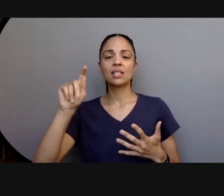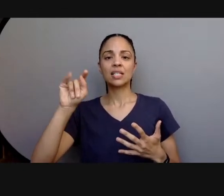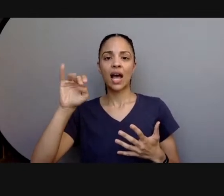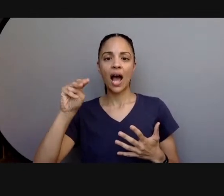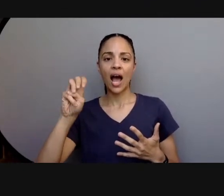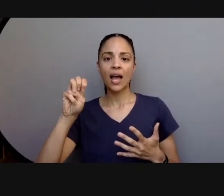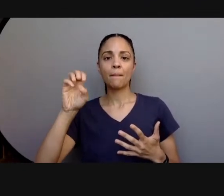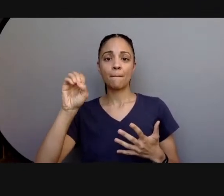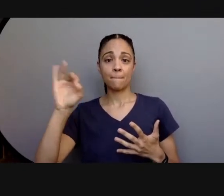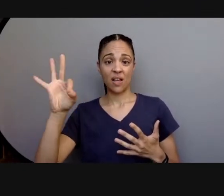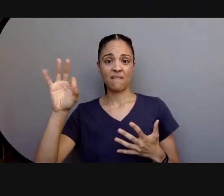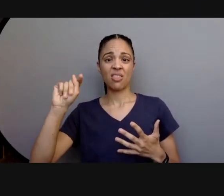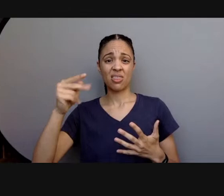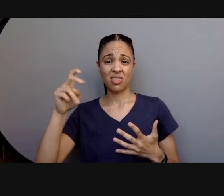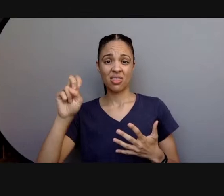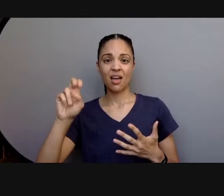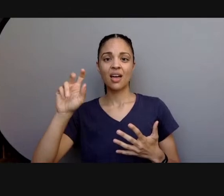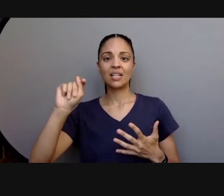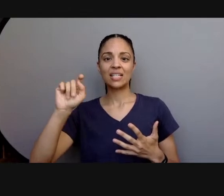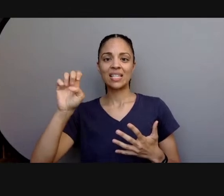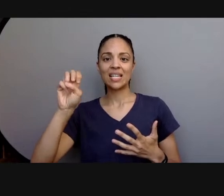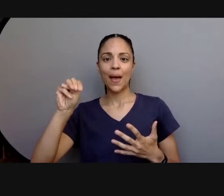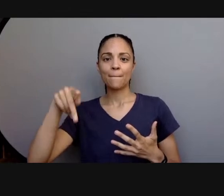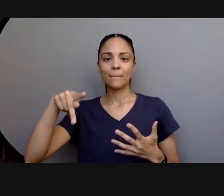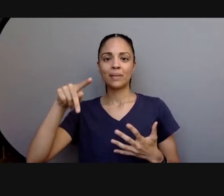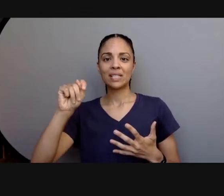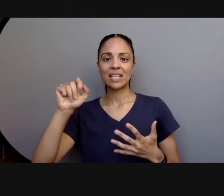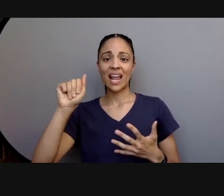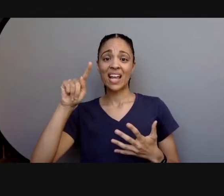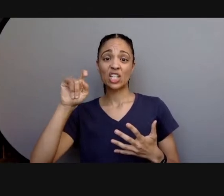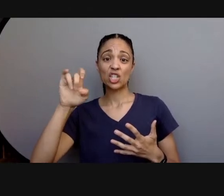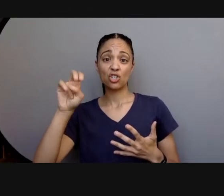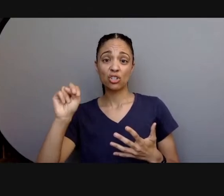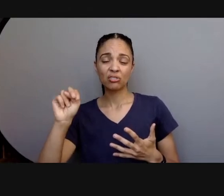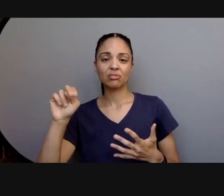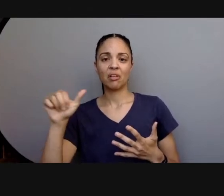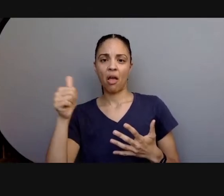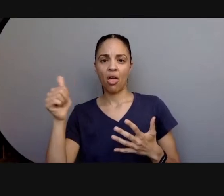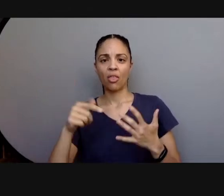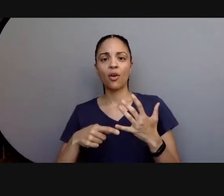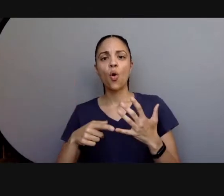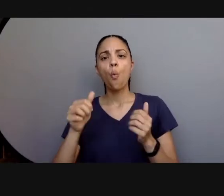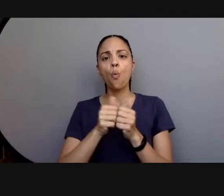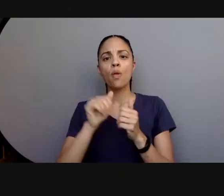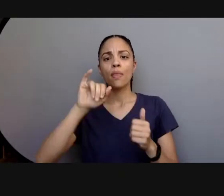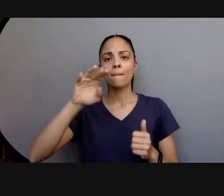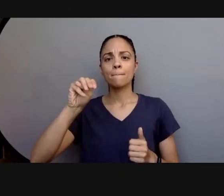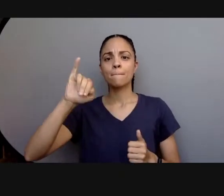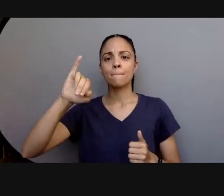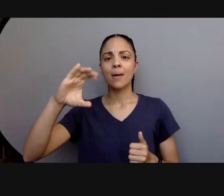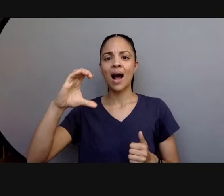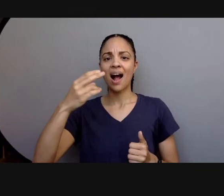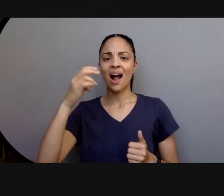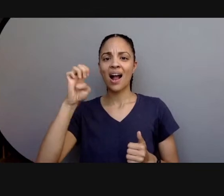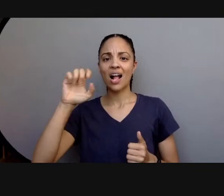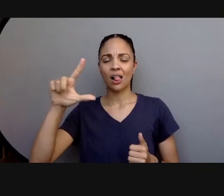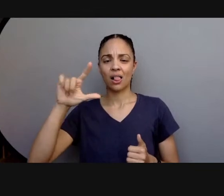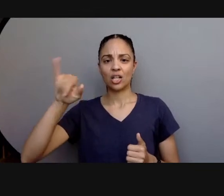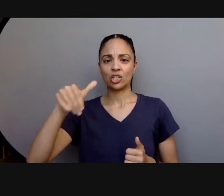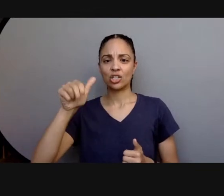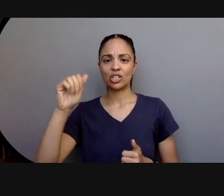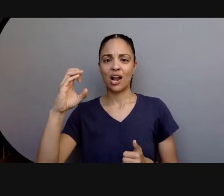I wish I could scream, but I'm not gonna scream. Yeah, it's okay. But tell us a little bit